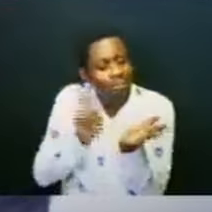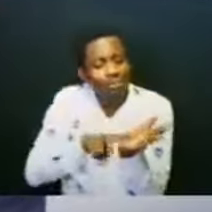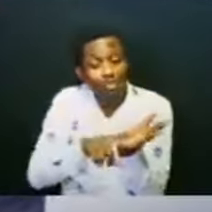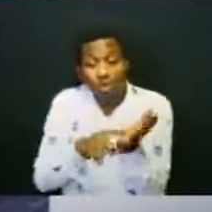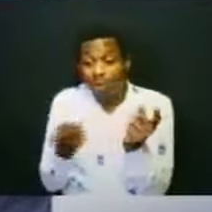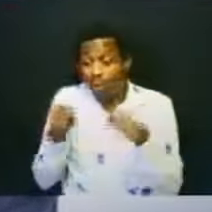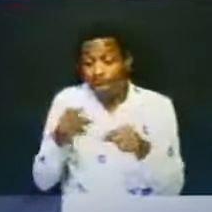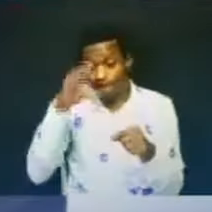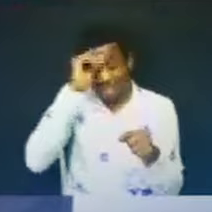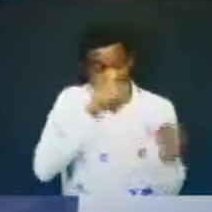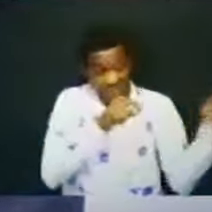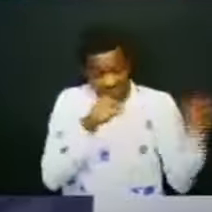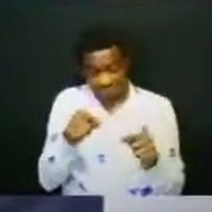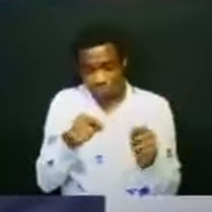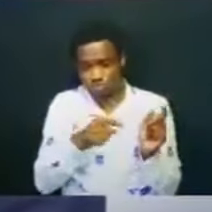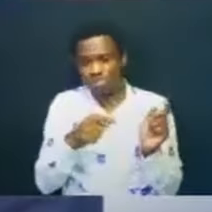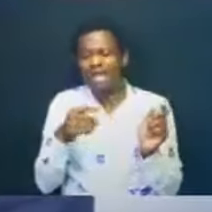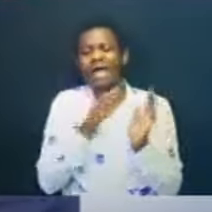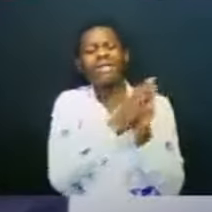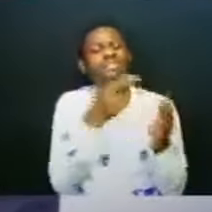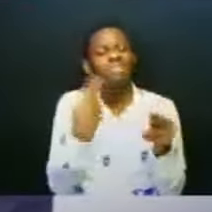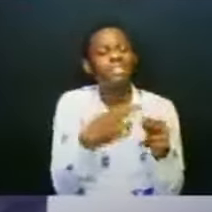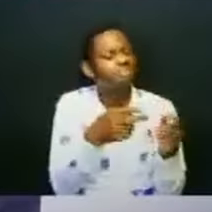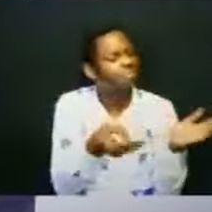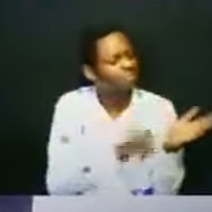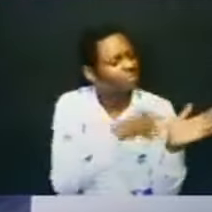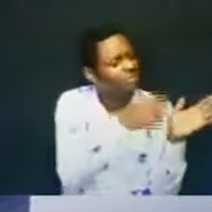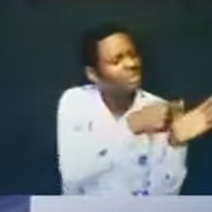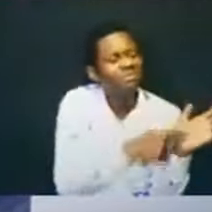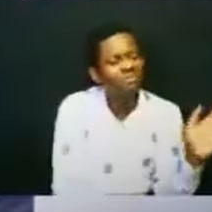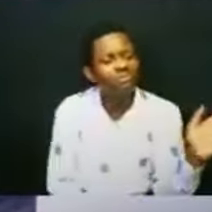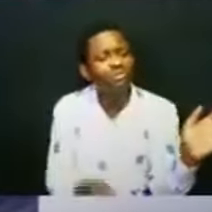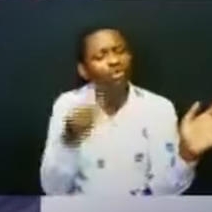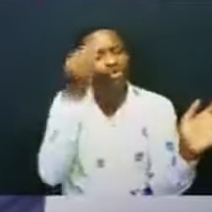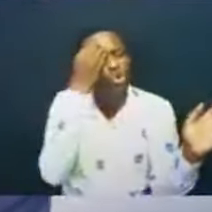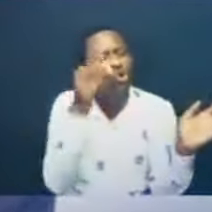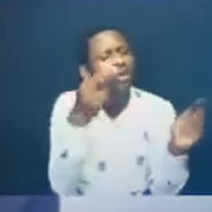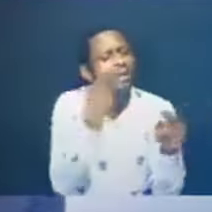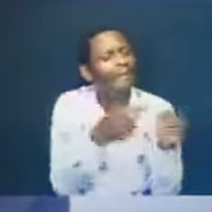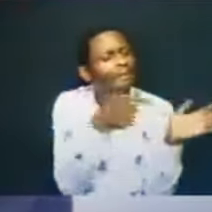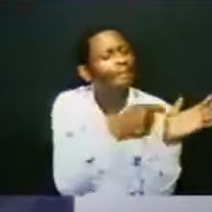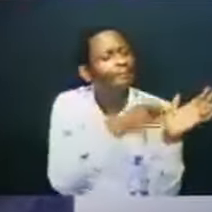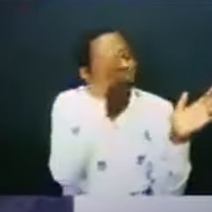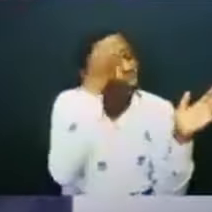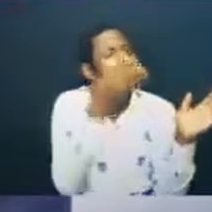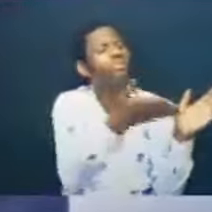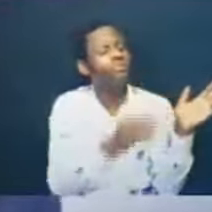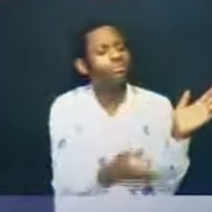the man arrived, he asked him about, do you have any idea about this